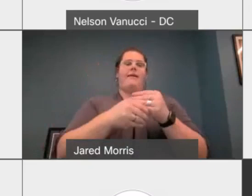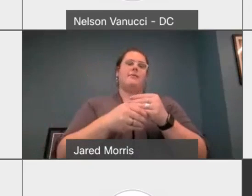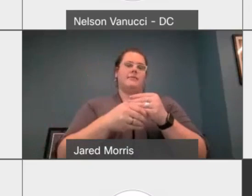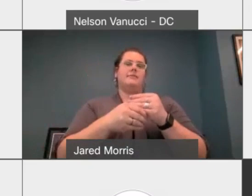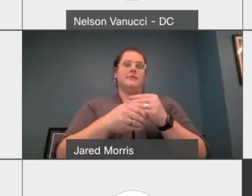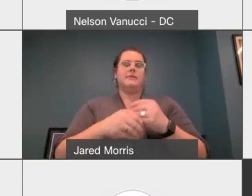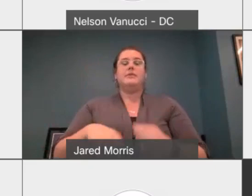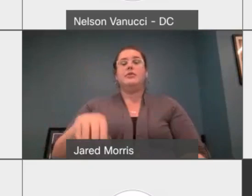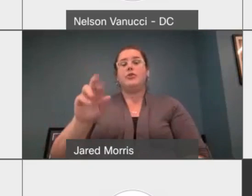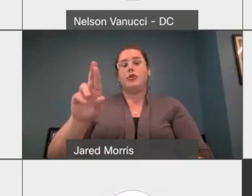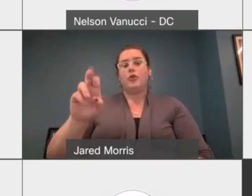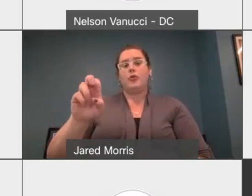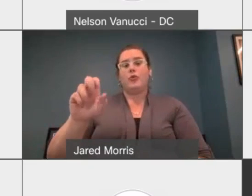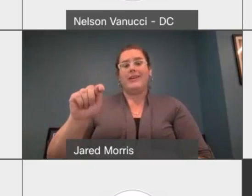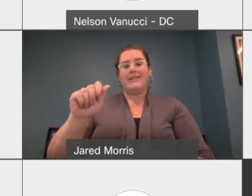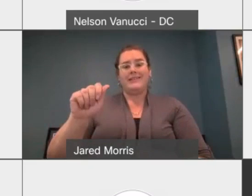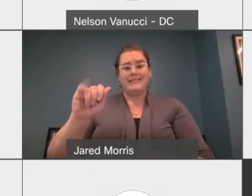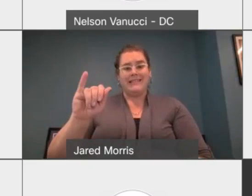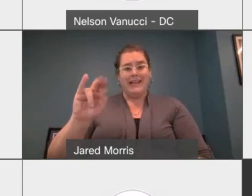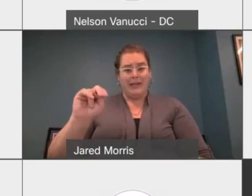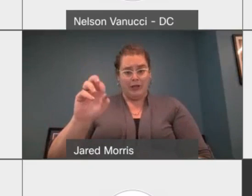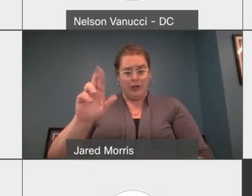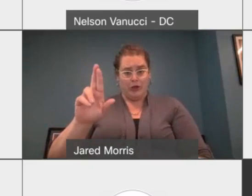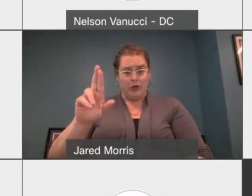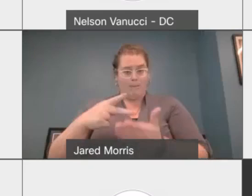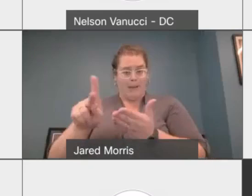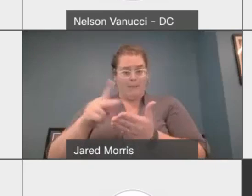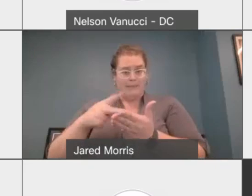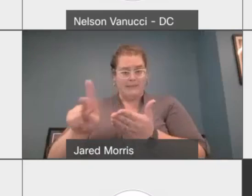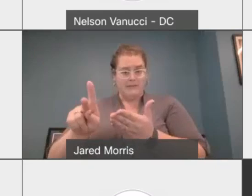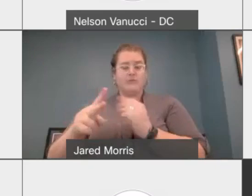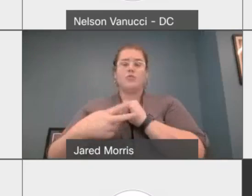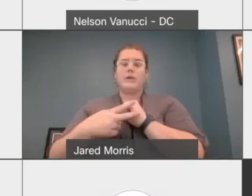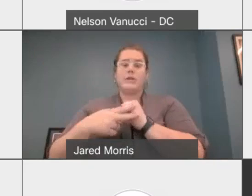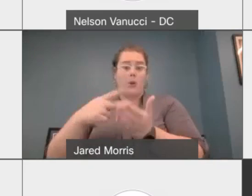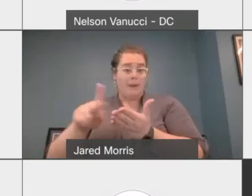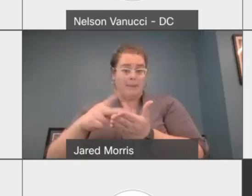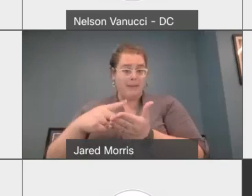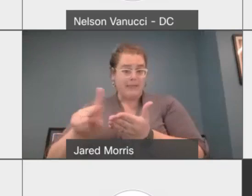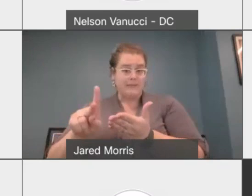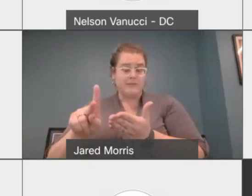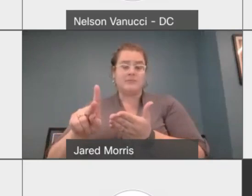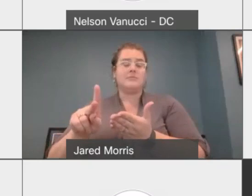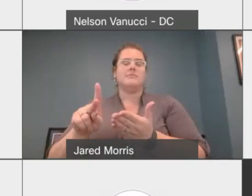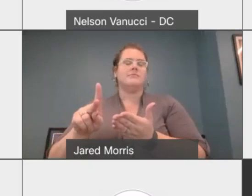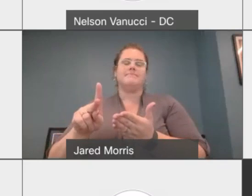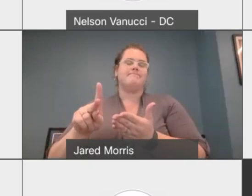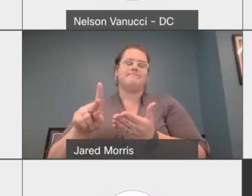retainer payments for day programs have not yet been submitted,